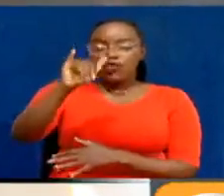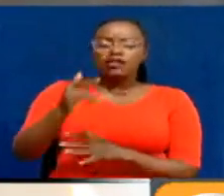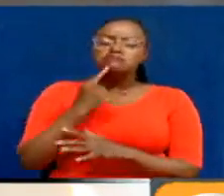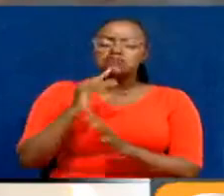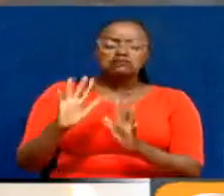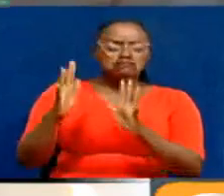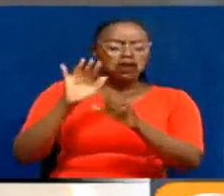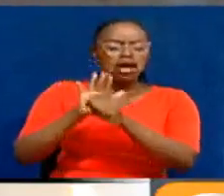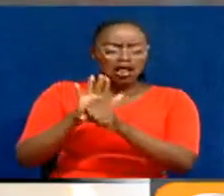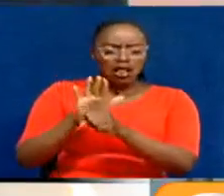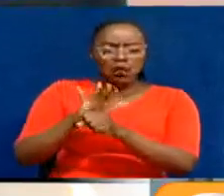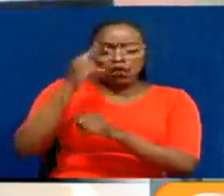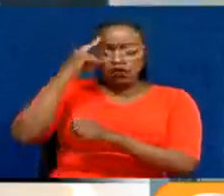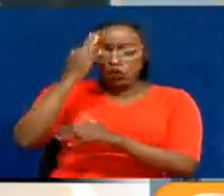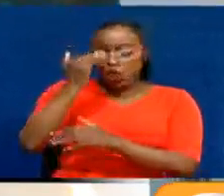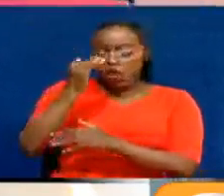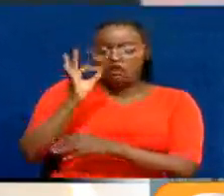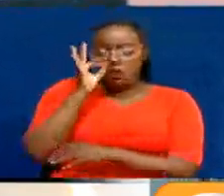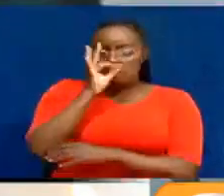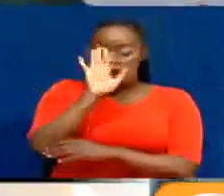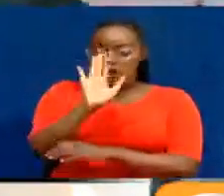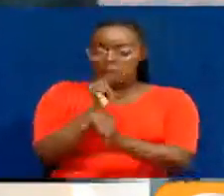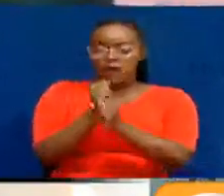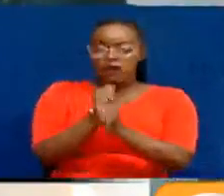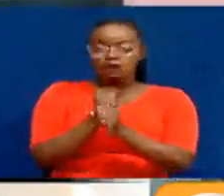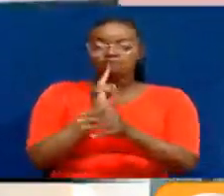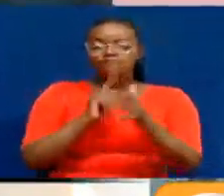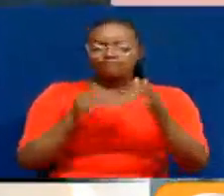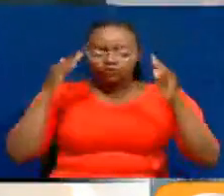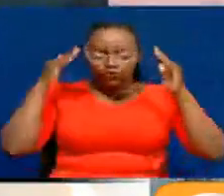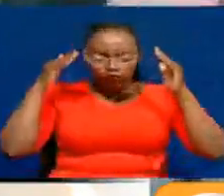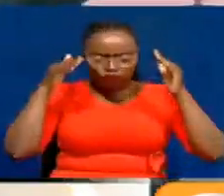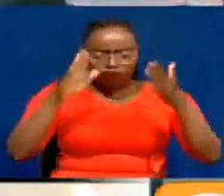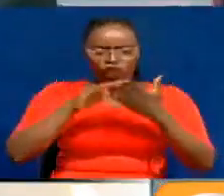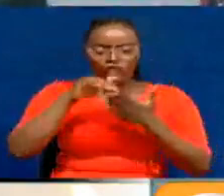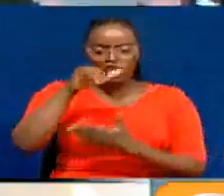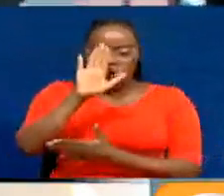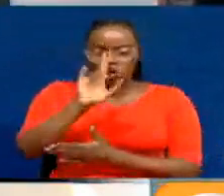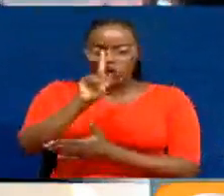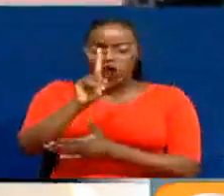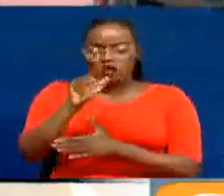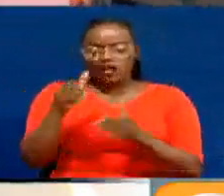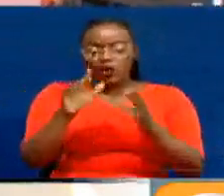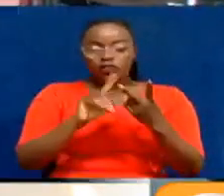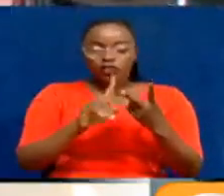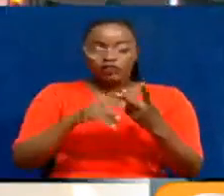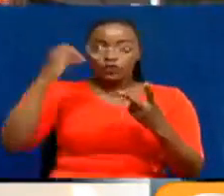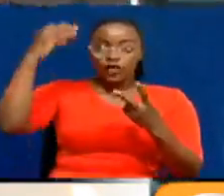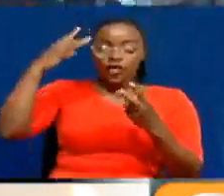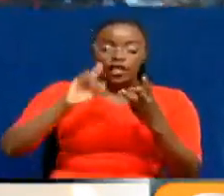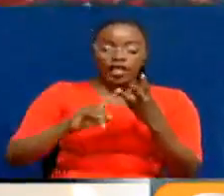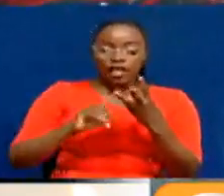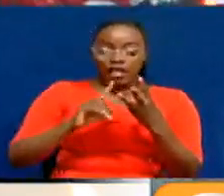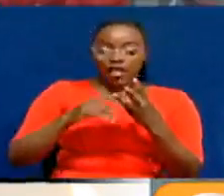poured a lot of praises to retired President Mwai Kibaki, say that he paid key attention to one, roads, two, electricity,